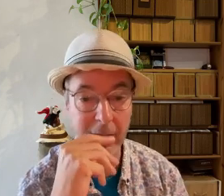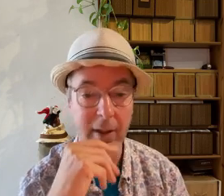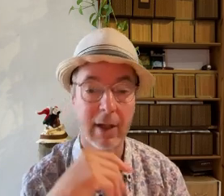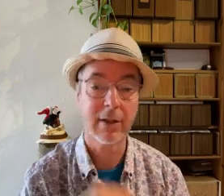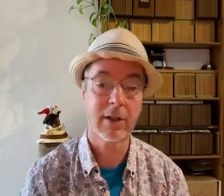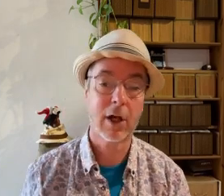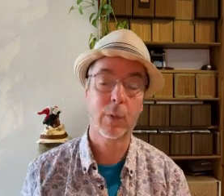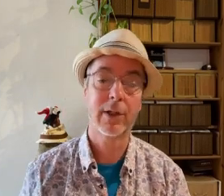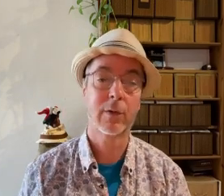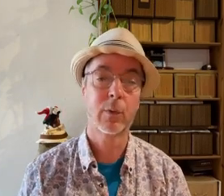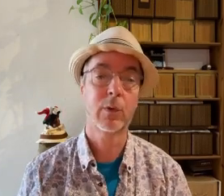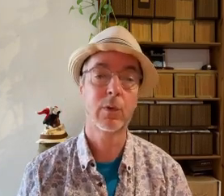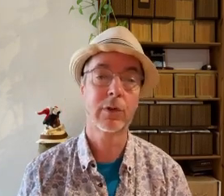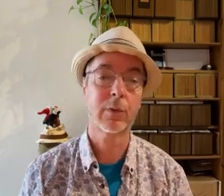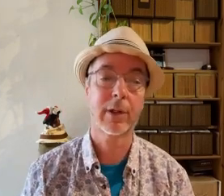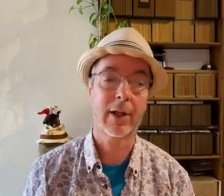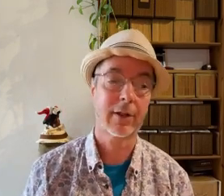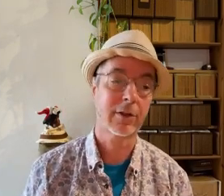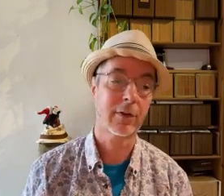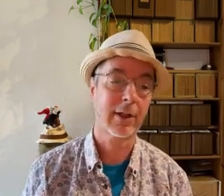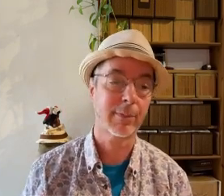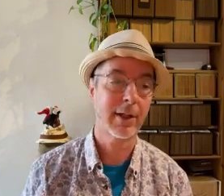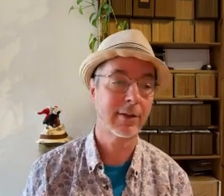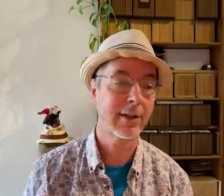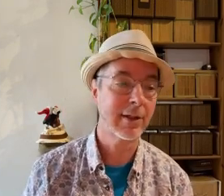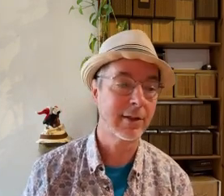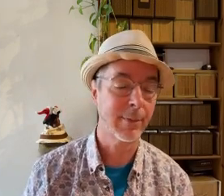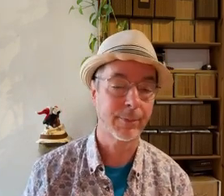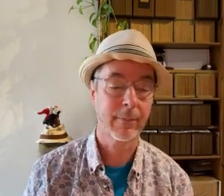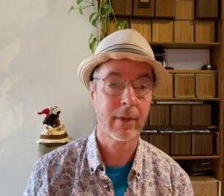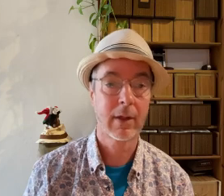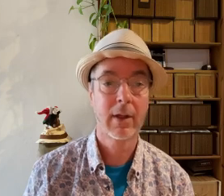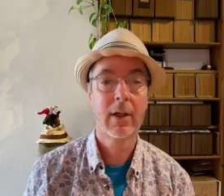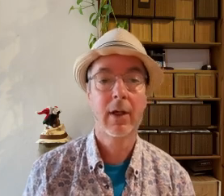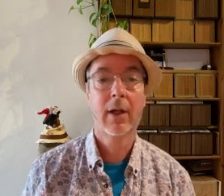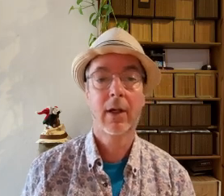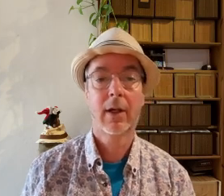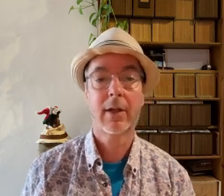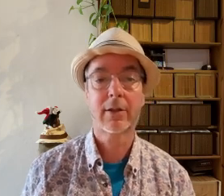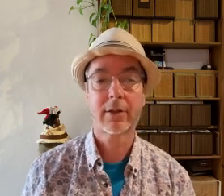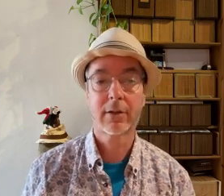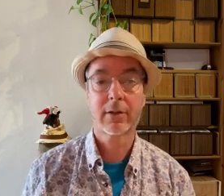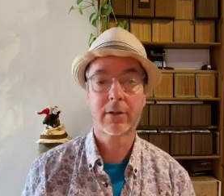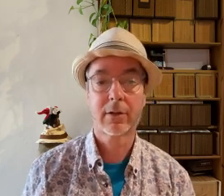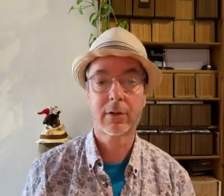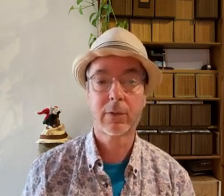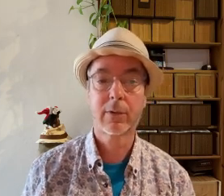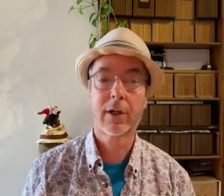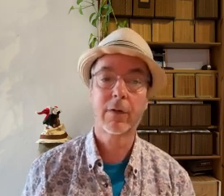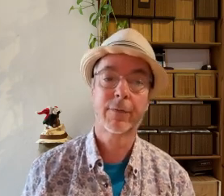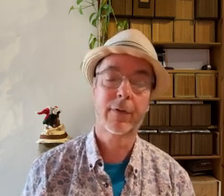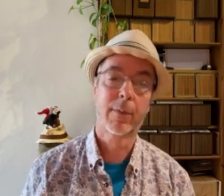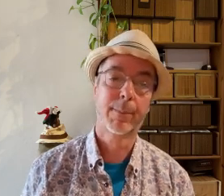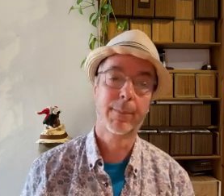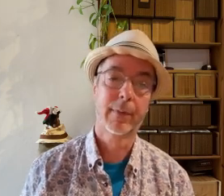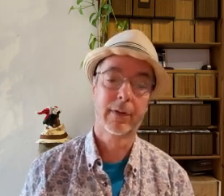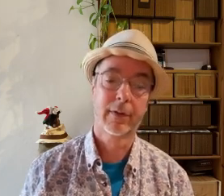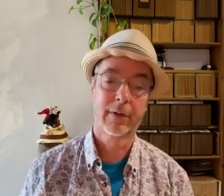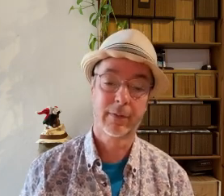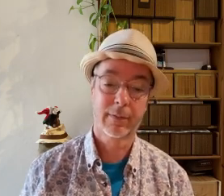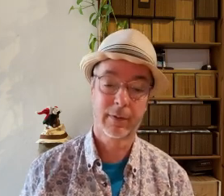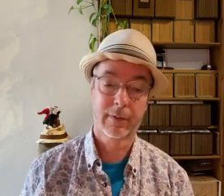same way as how it uses with letters. So that makes it easy. Let's go now